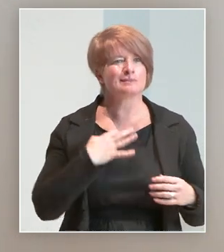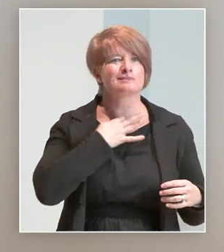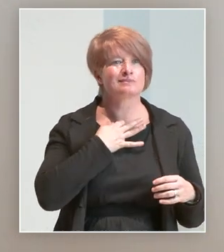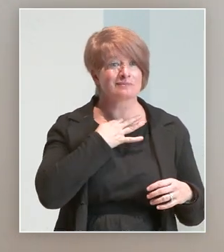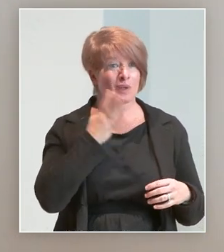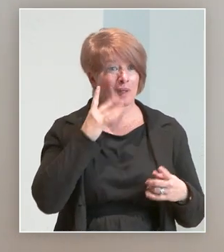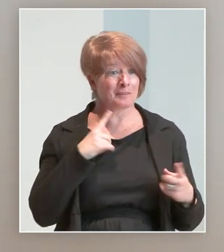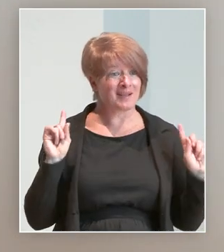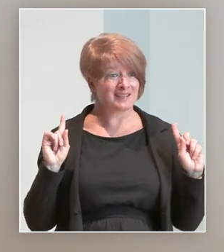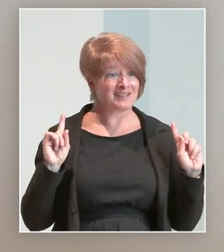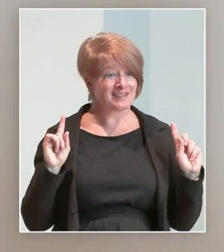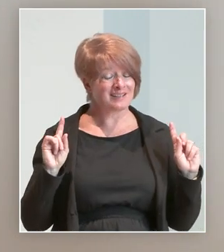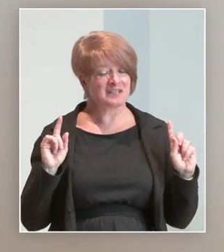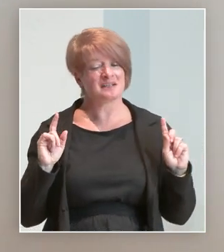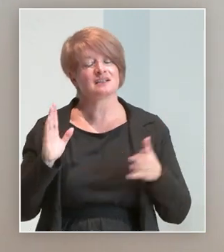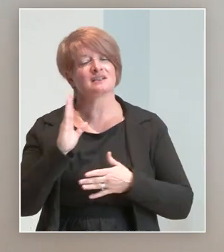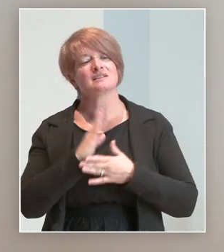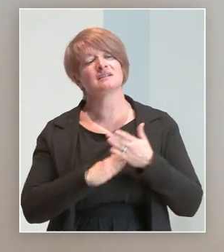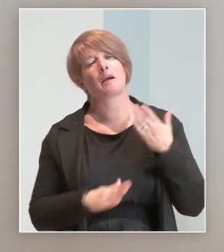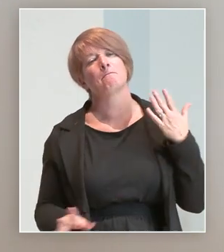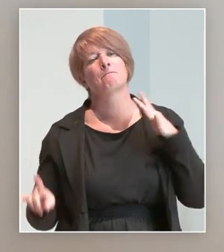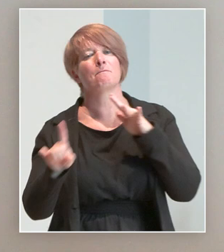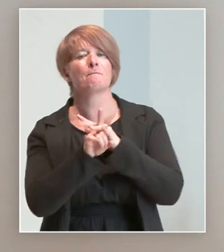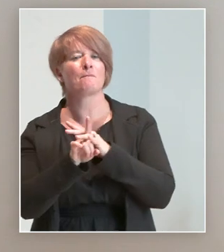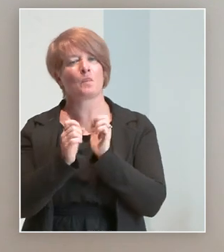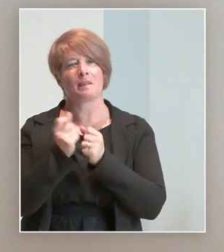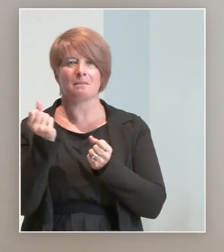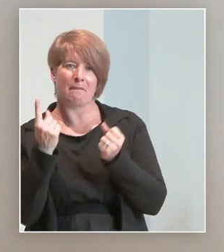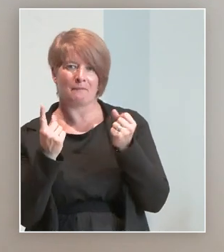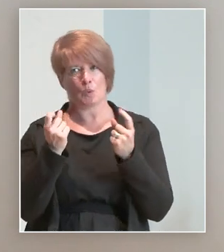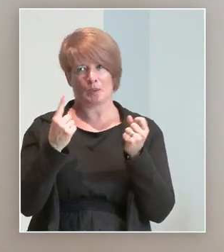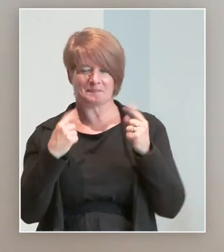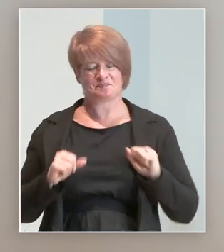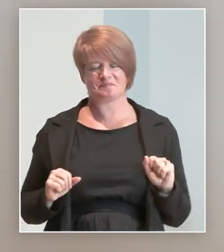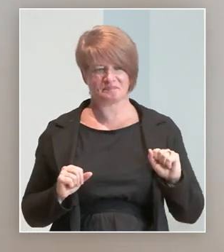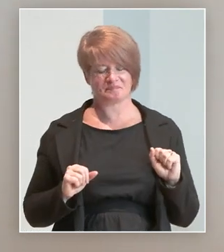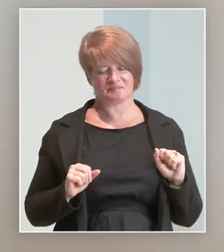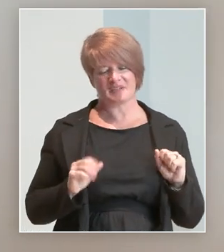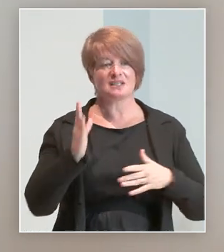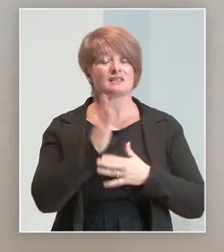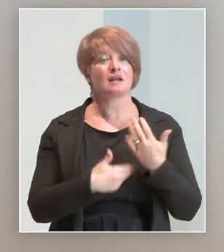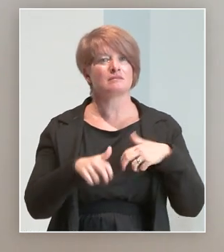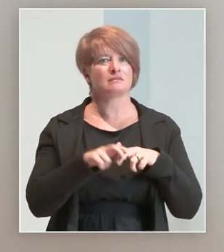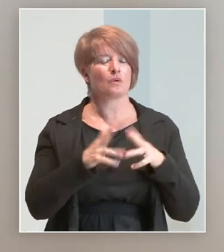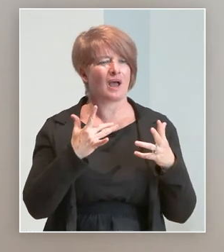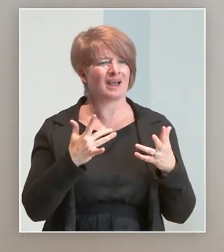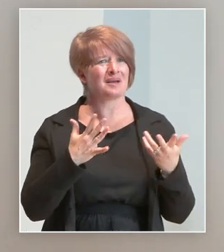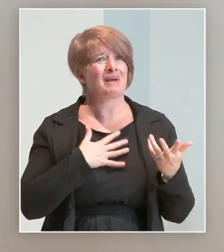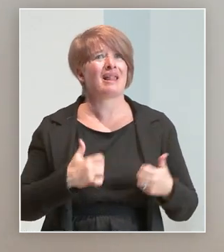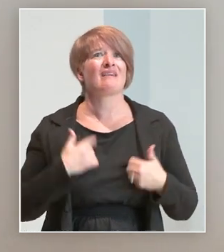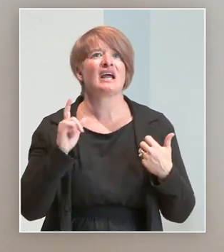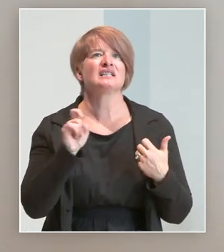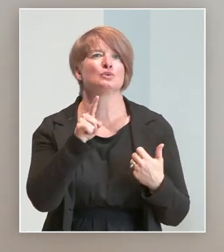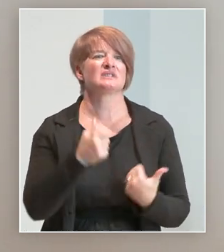could make it. Some were there with their popcorn, and others, they were there because they needed their lives